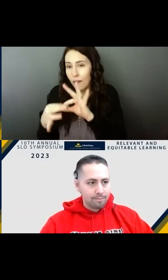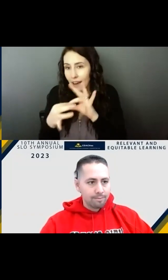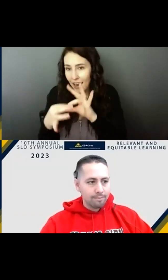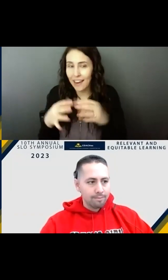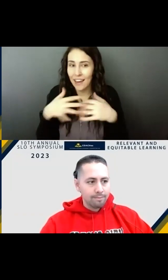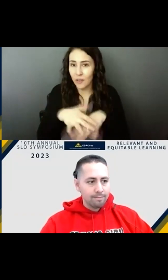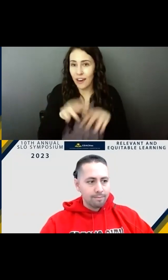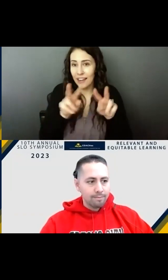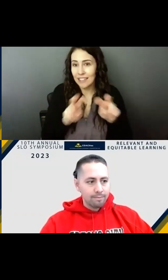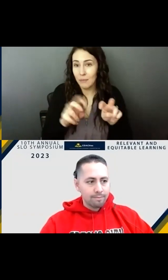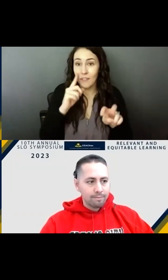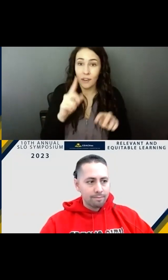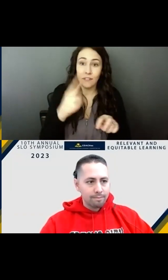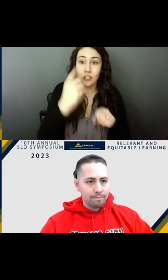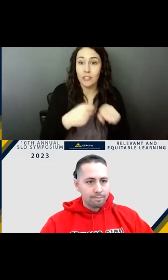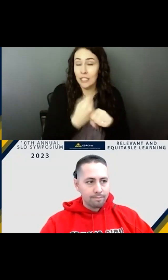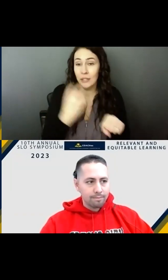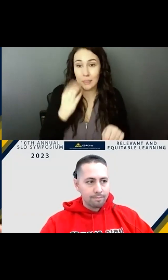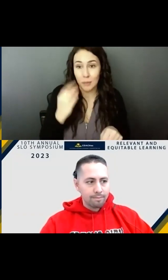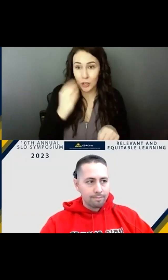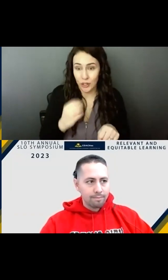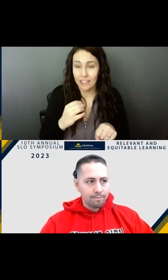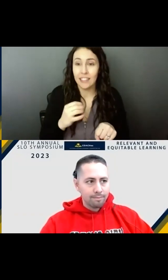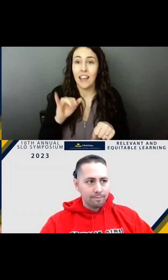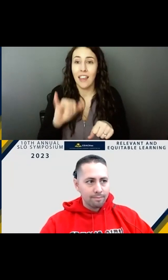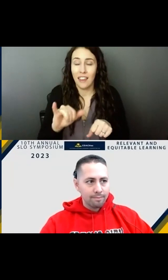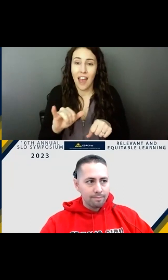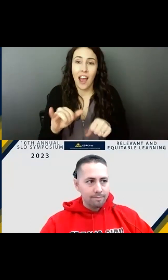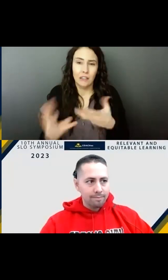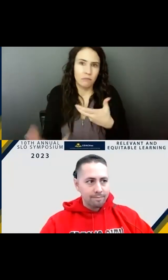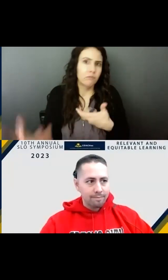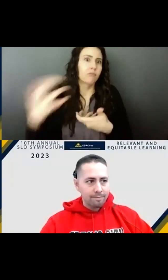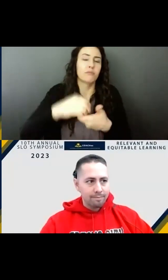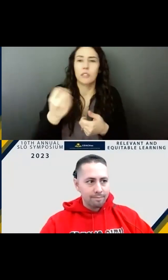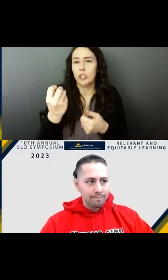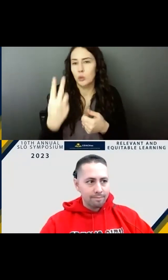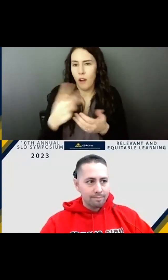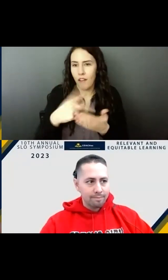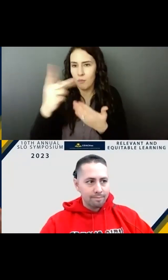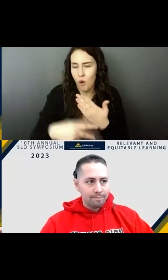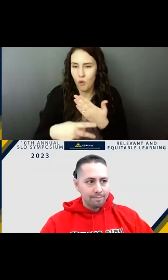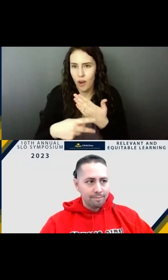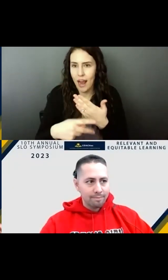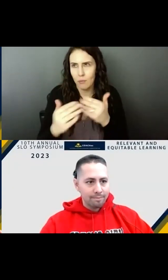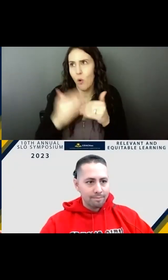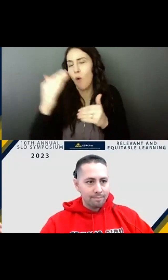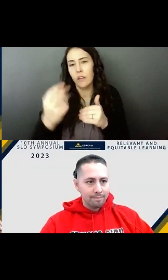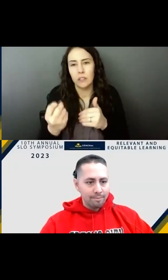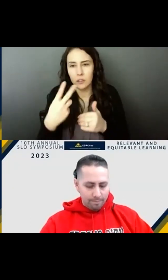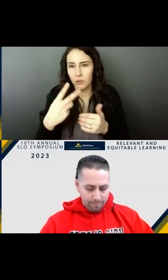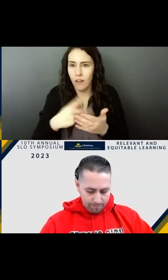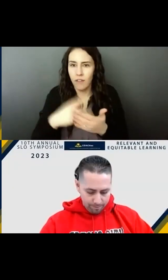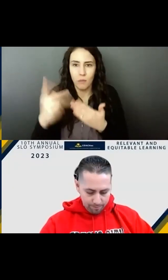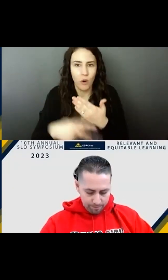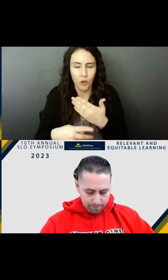our first year experience, which is made up of more than a dozen programs, curricular and co-curricular. So all those different programs and the directors